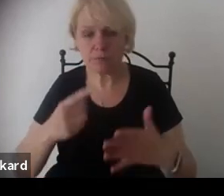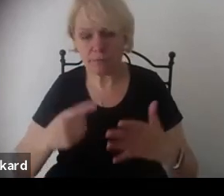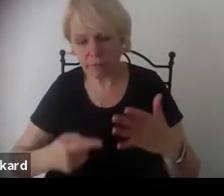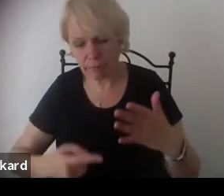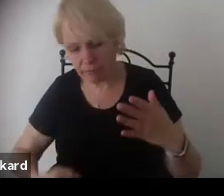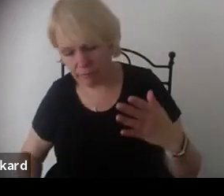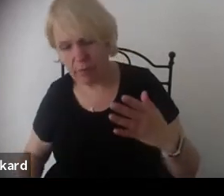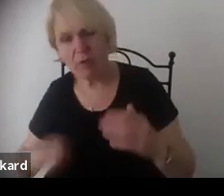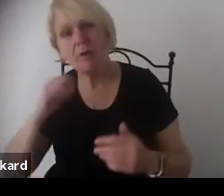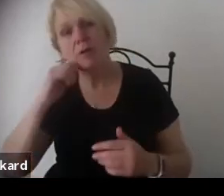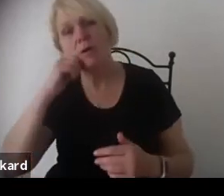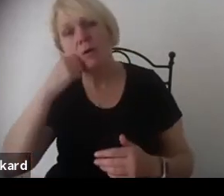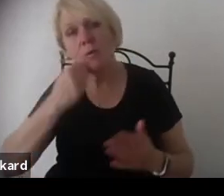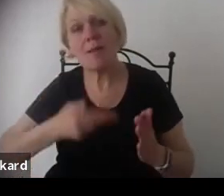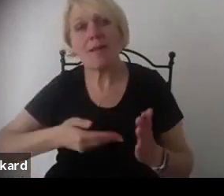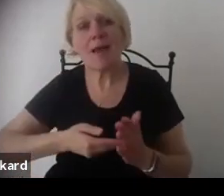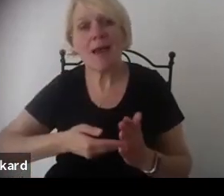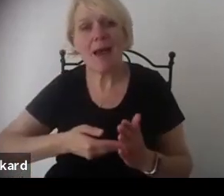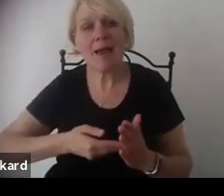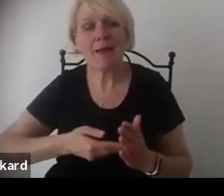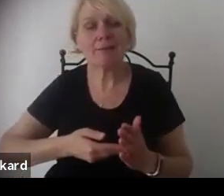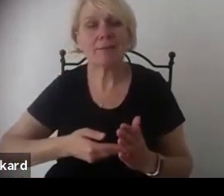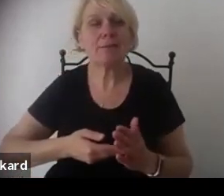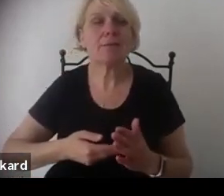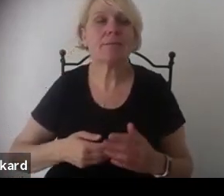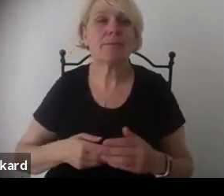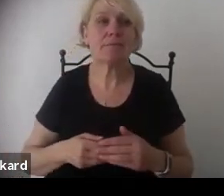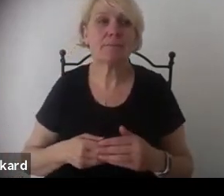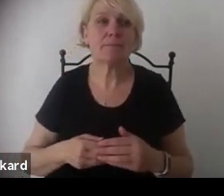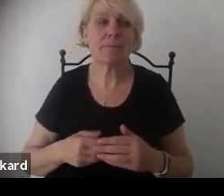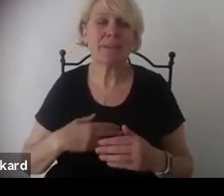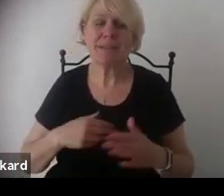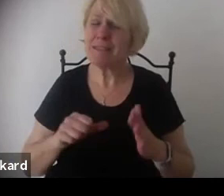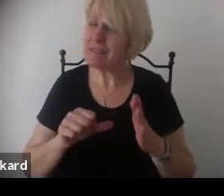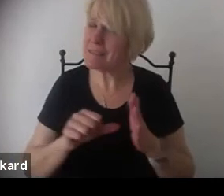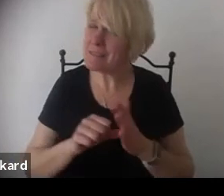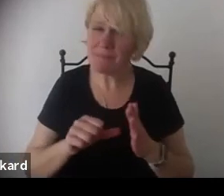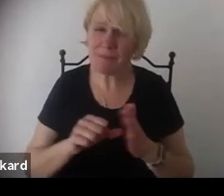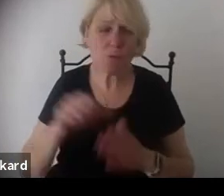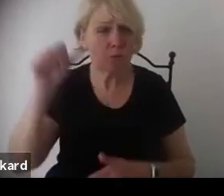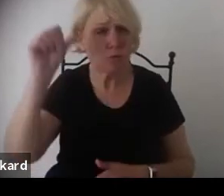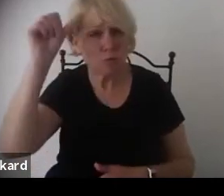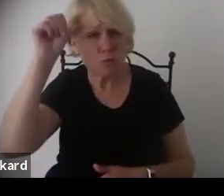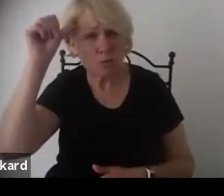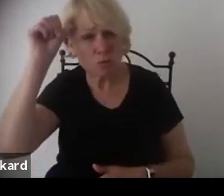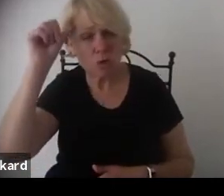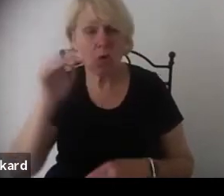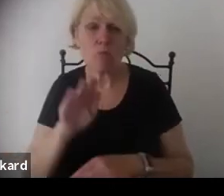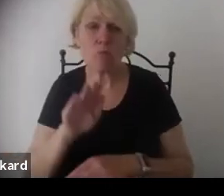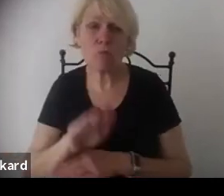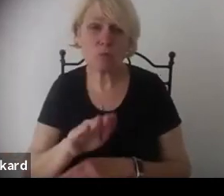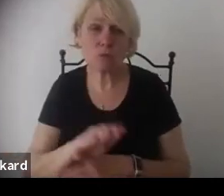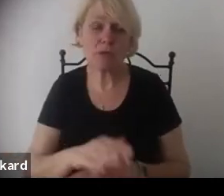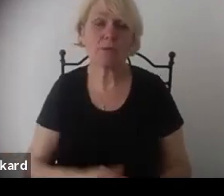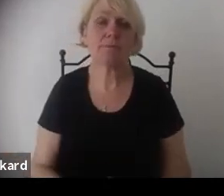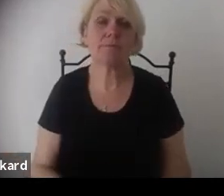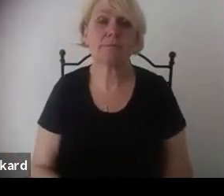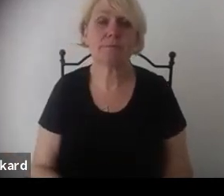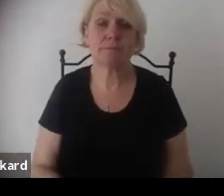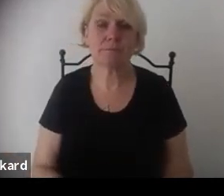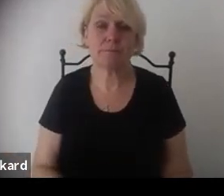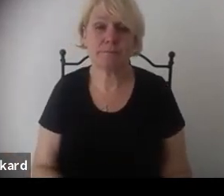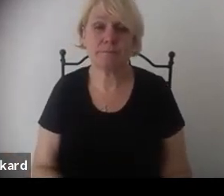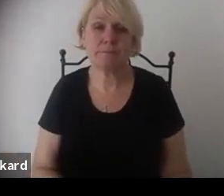that is probably hard to plan for, but at least it sounds like you're anticipating. I mean, are there anything that you're doing specifically that kind of